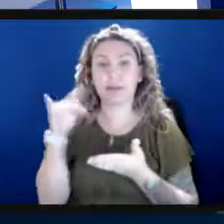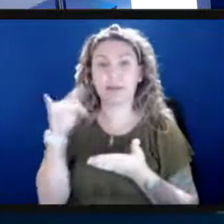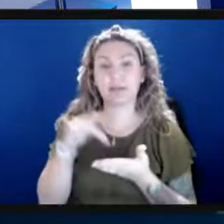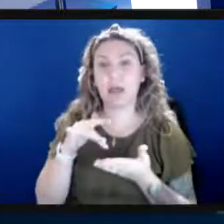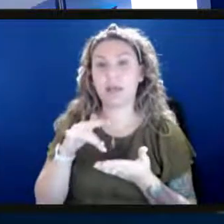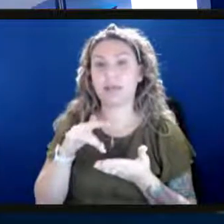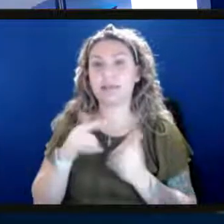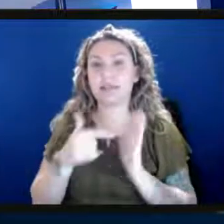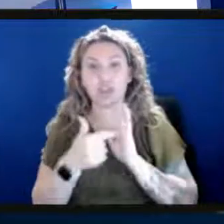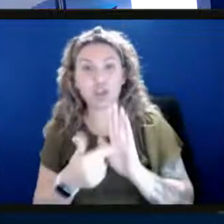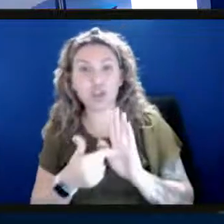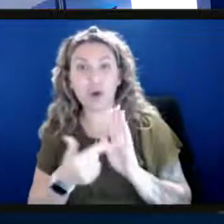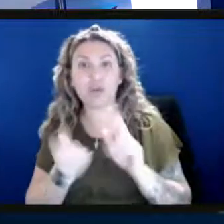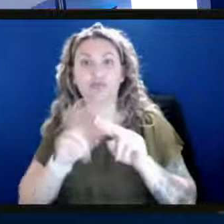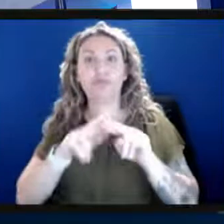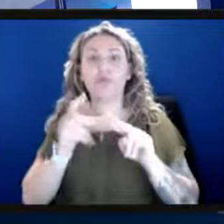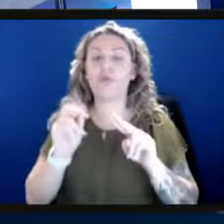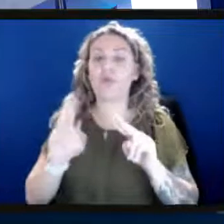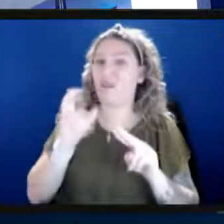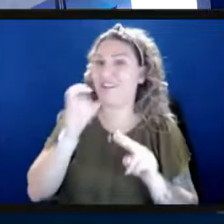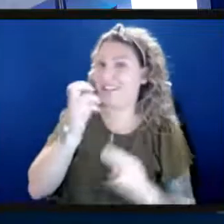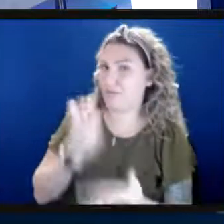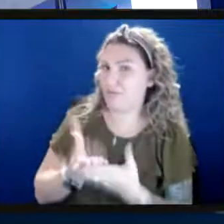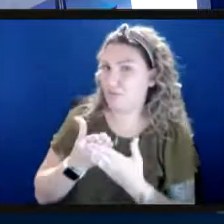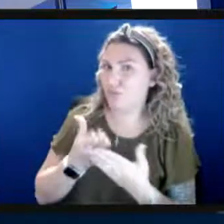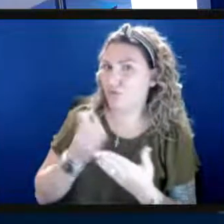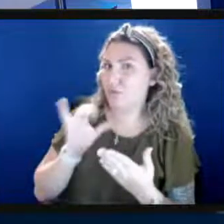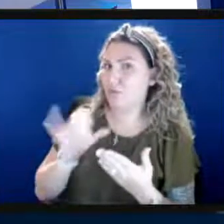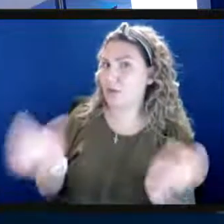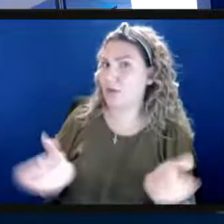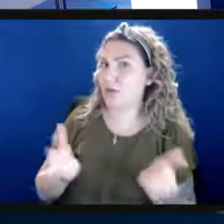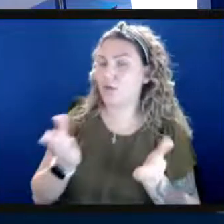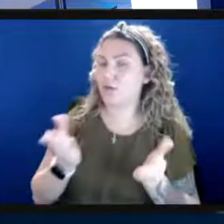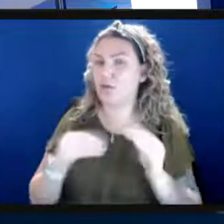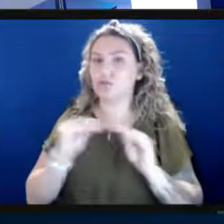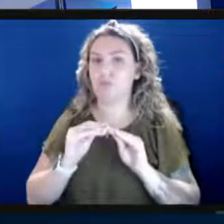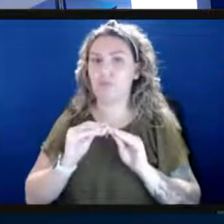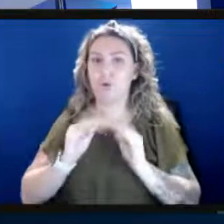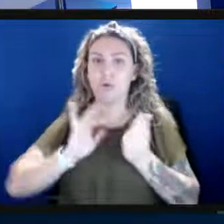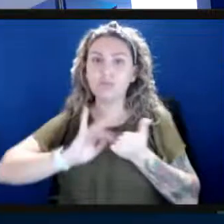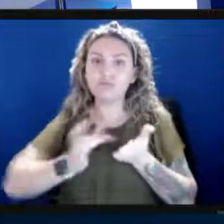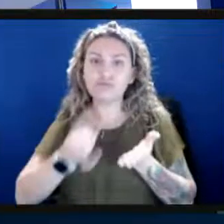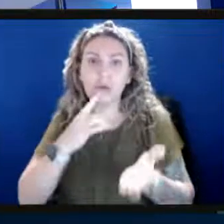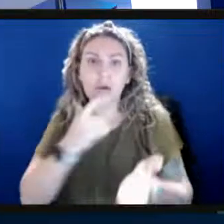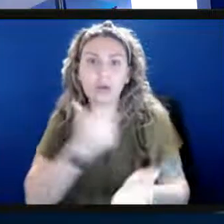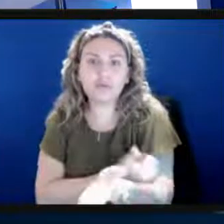or disprove that it would encourage more drug use, having Narcan on hand?